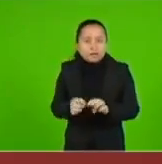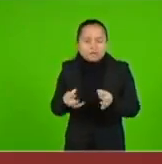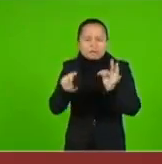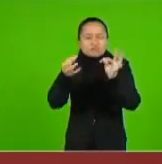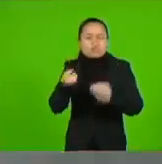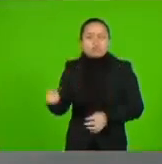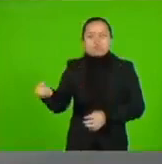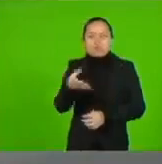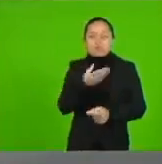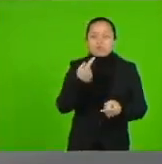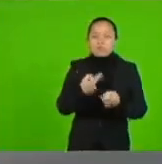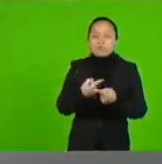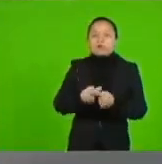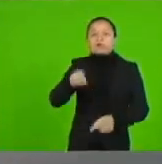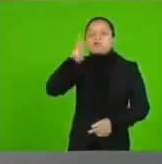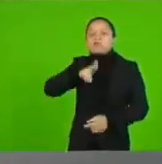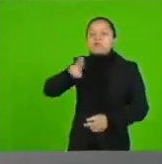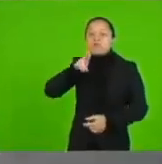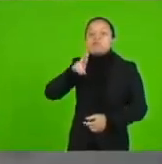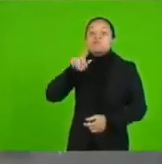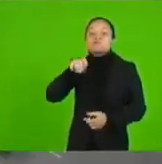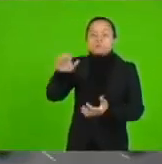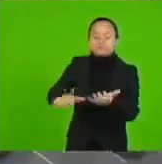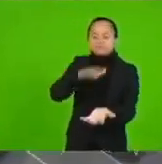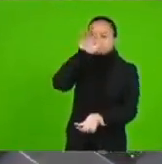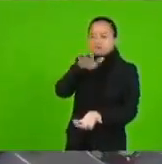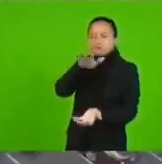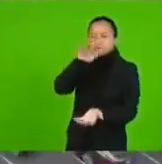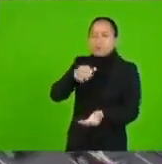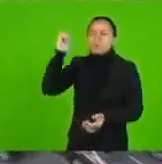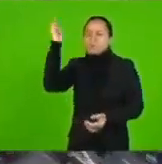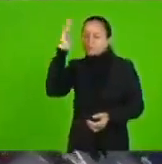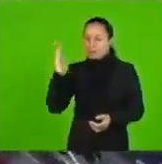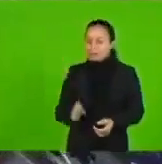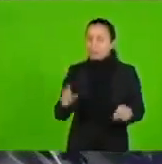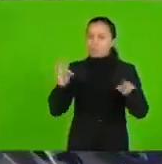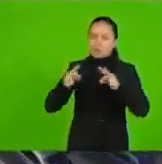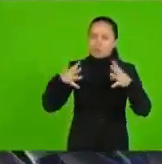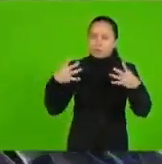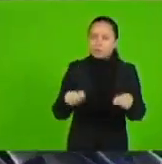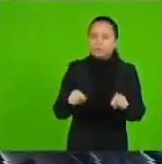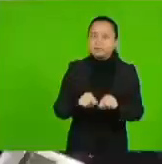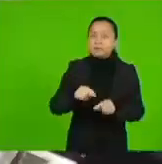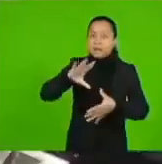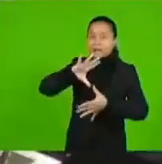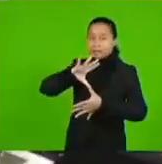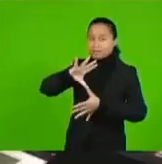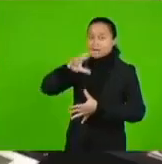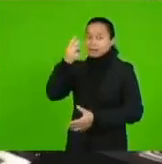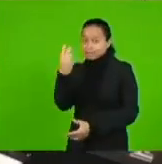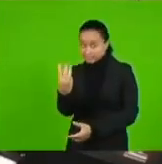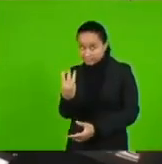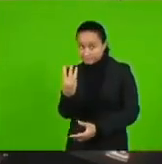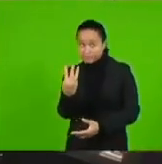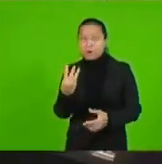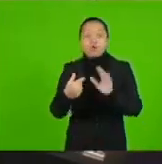of the country, formed by a system of transmission via satellite to the entire country and the three Americas.